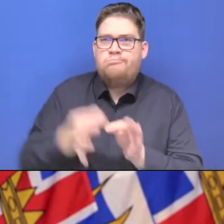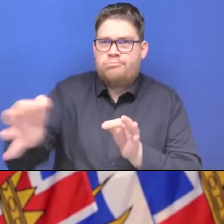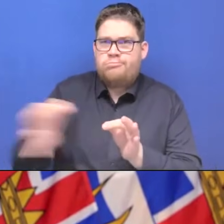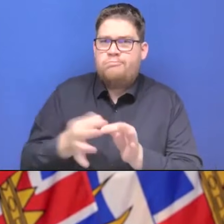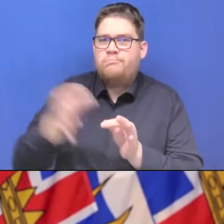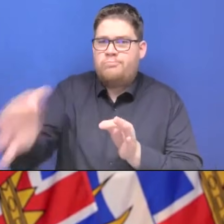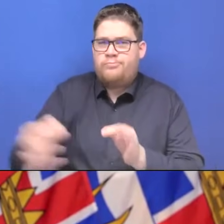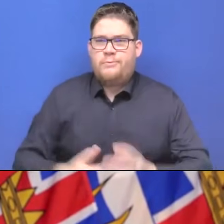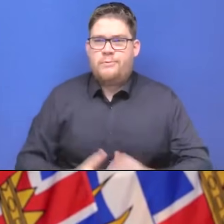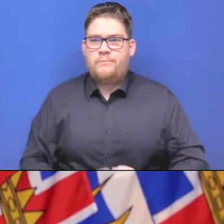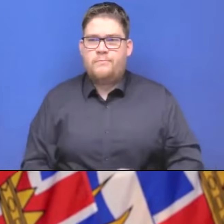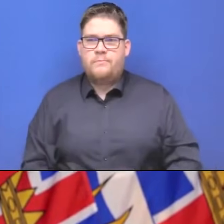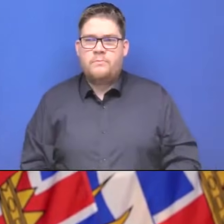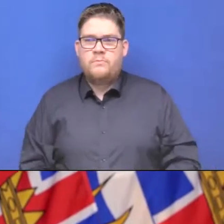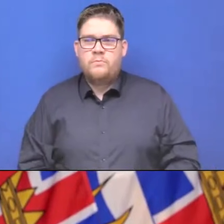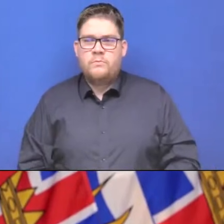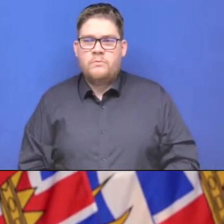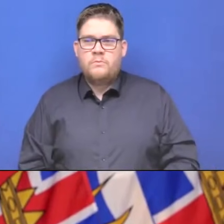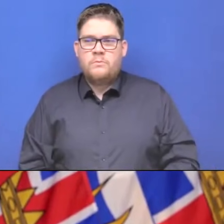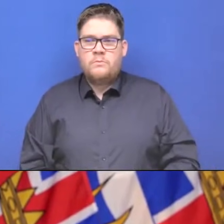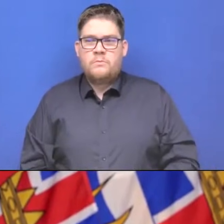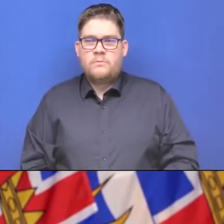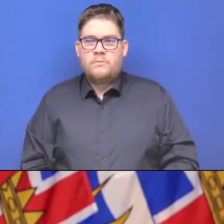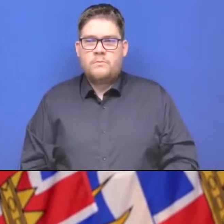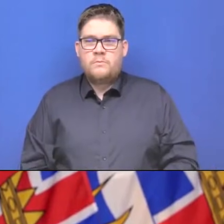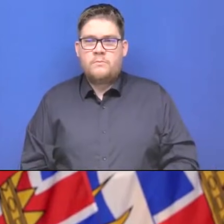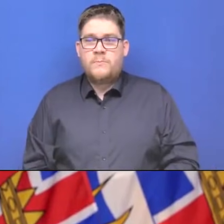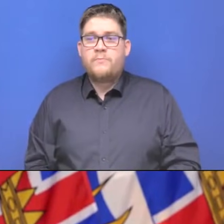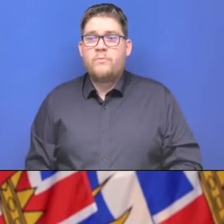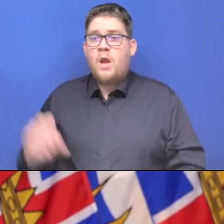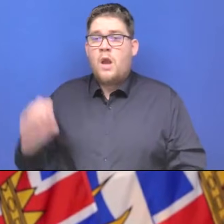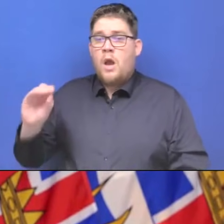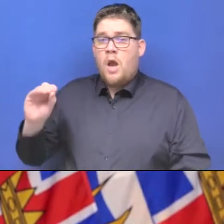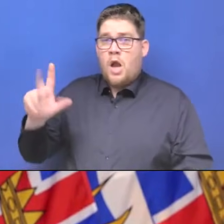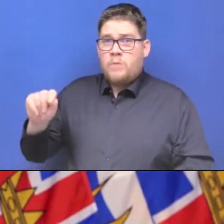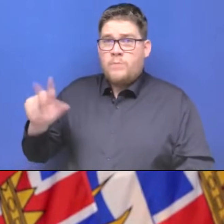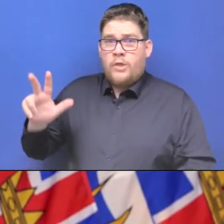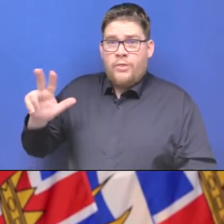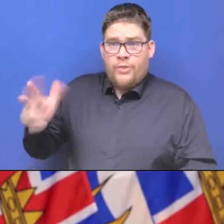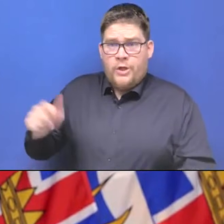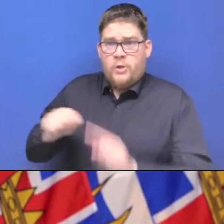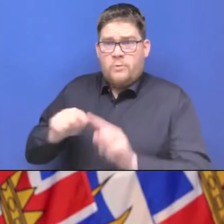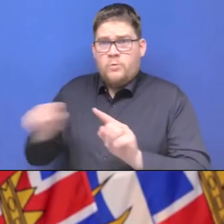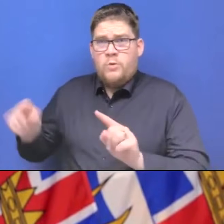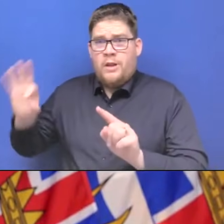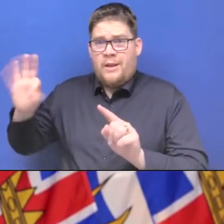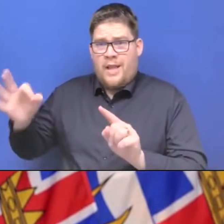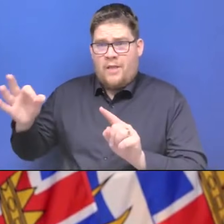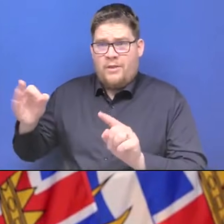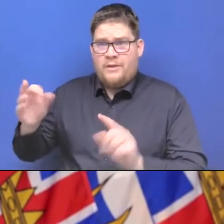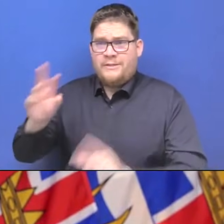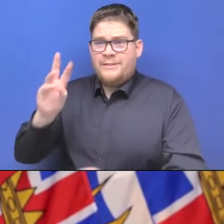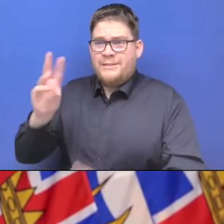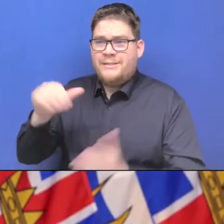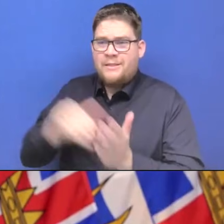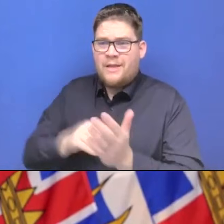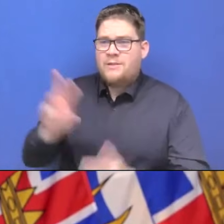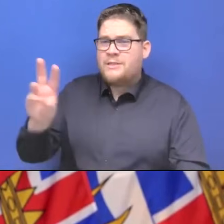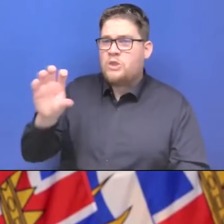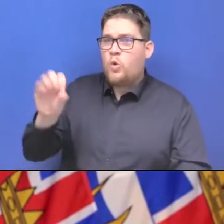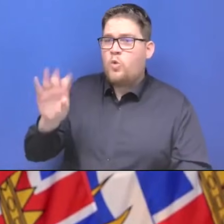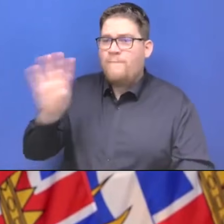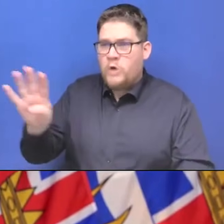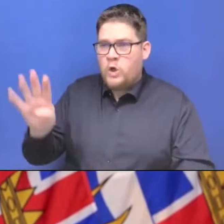most recent reporting week we have from October 3rd to October 9th, health authorities report that 6,604 surgeries were